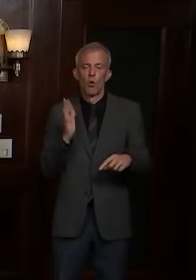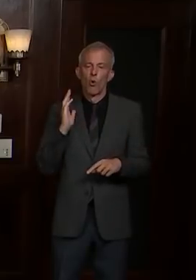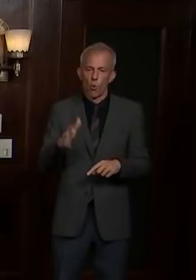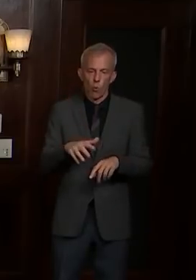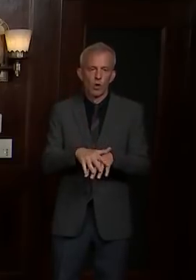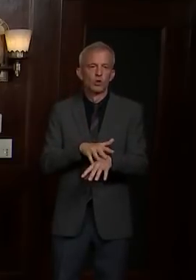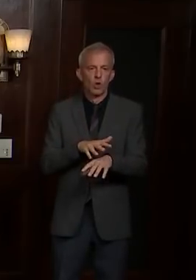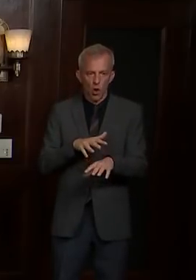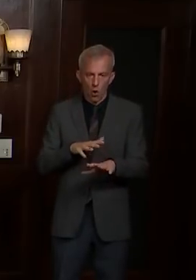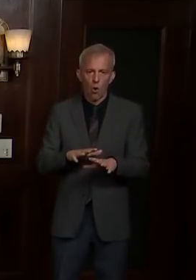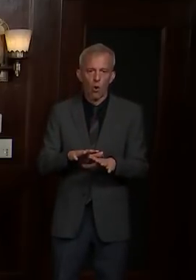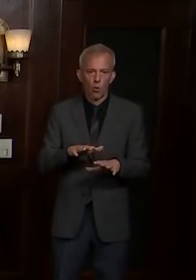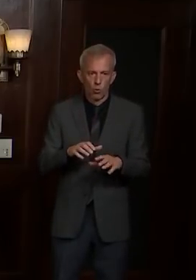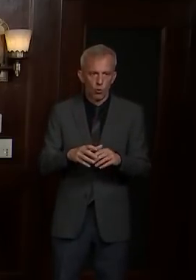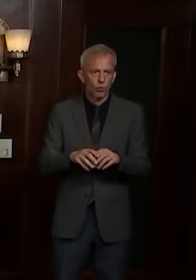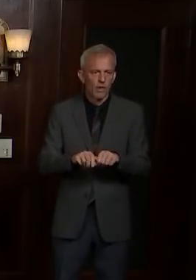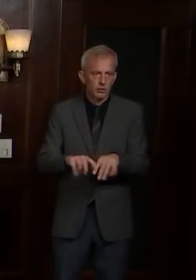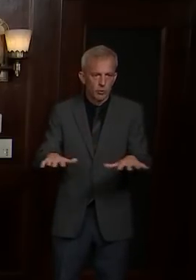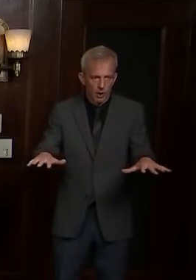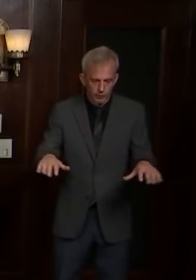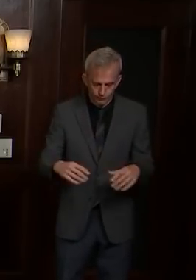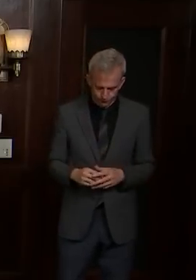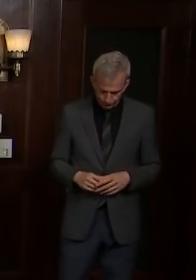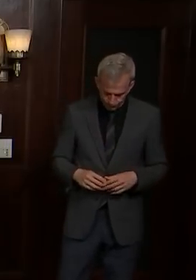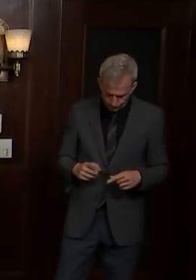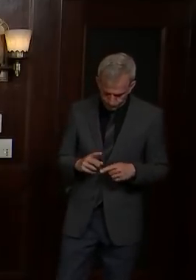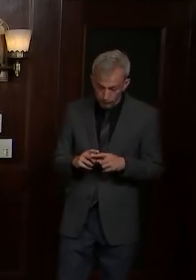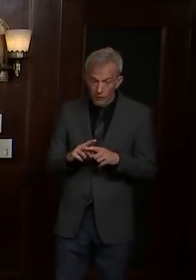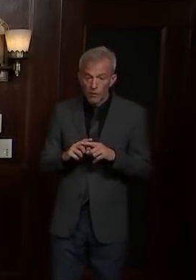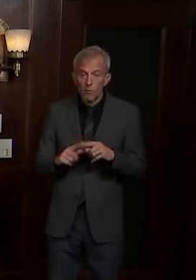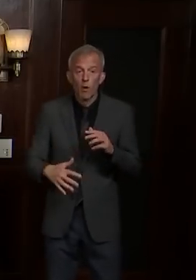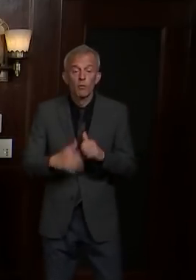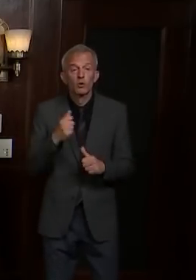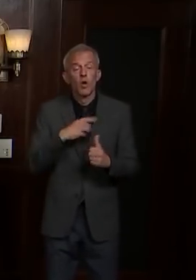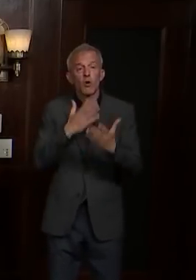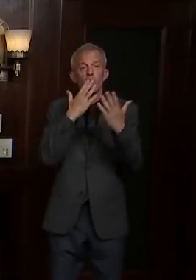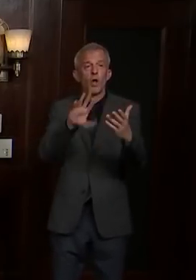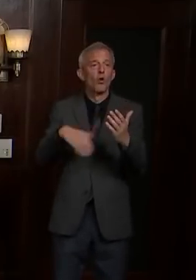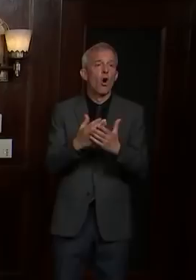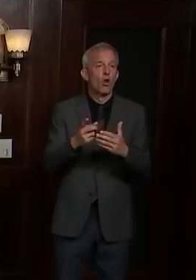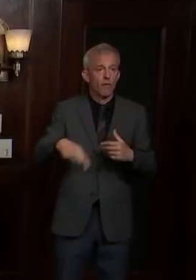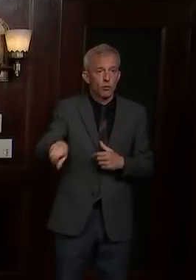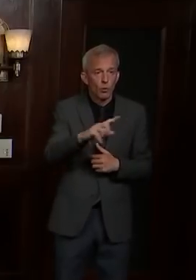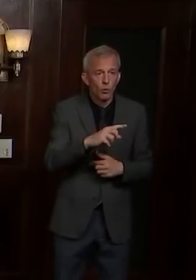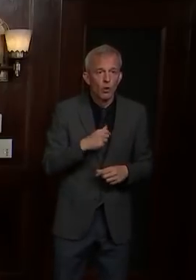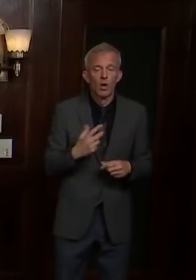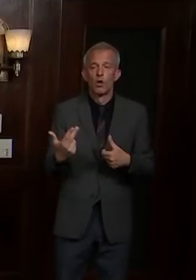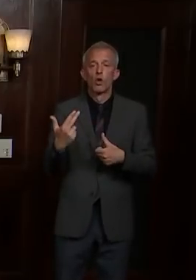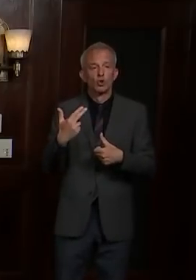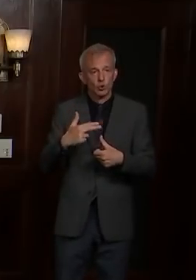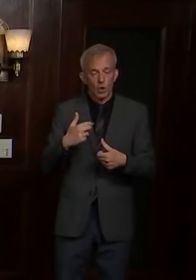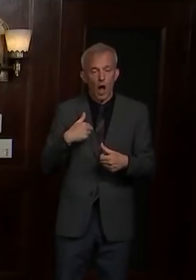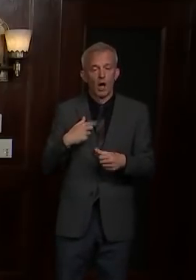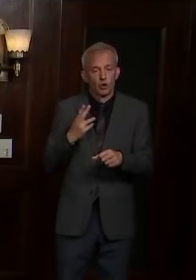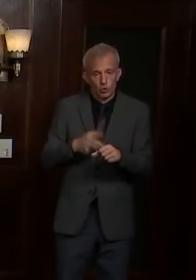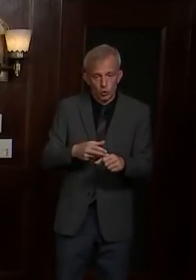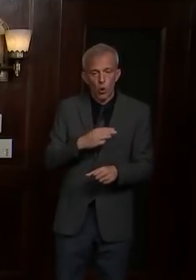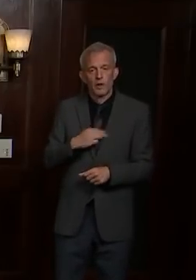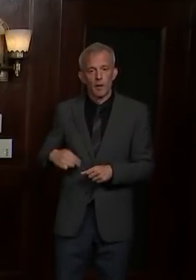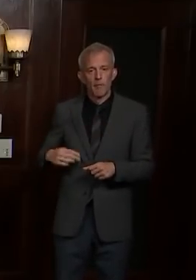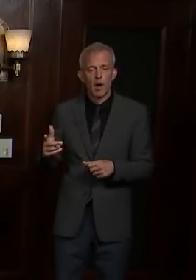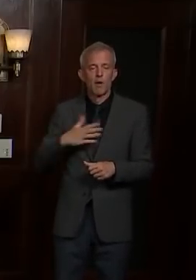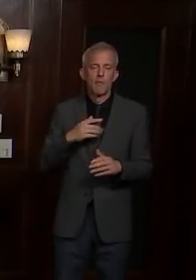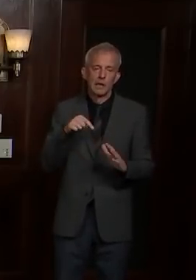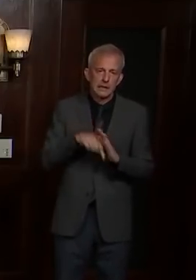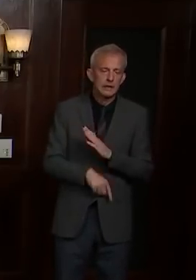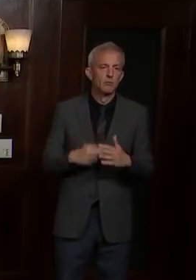the spread. But mostly, I want to thank all of you. I join the mayor in my deep appreciation, actually